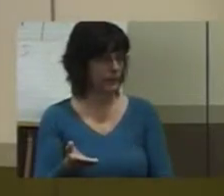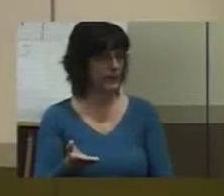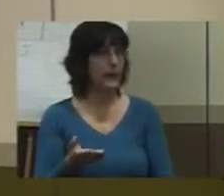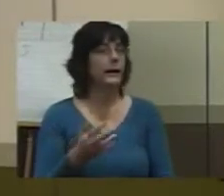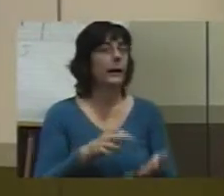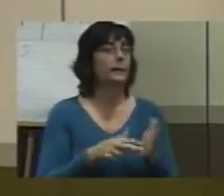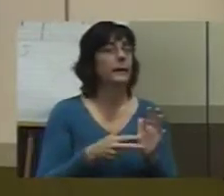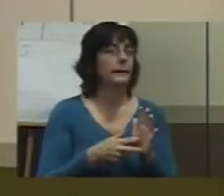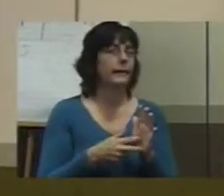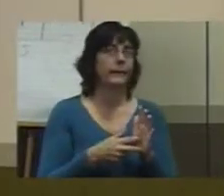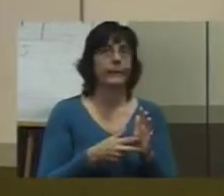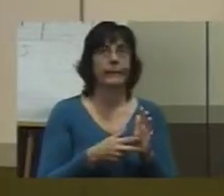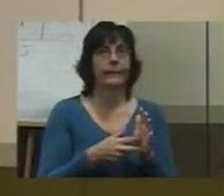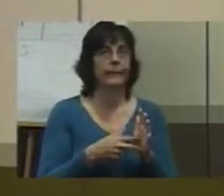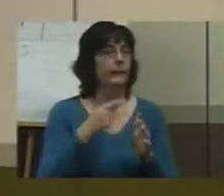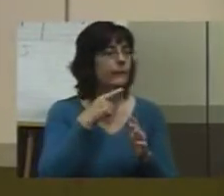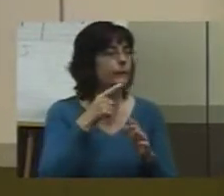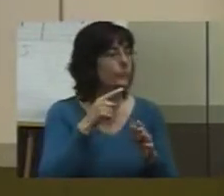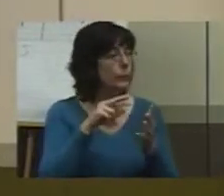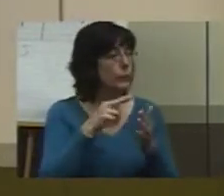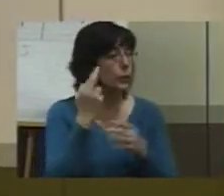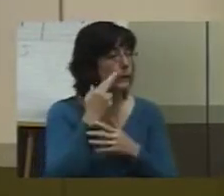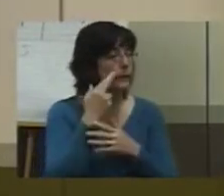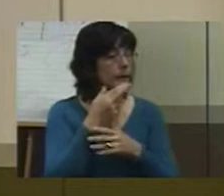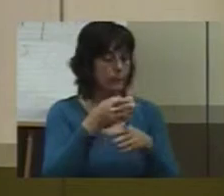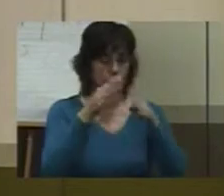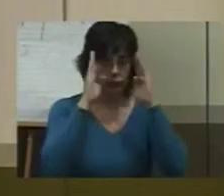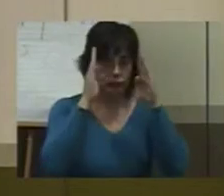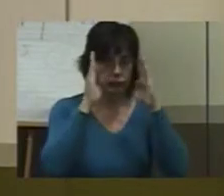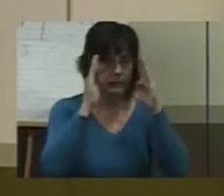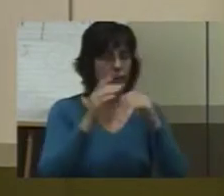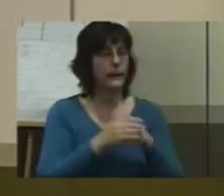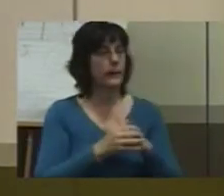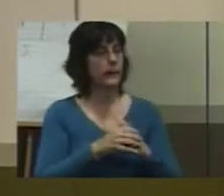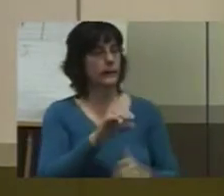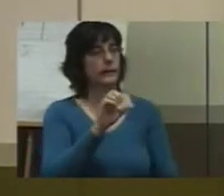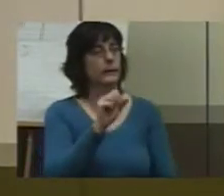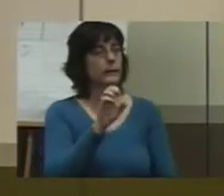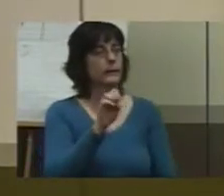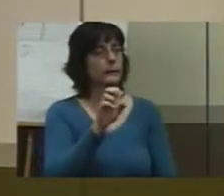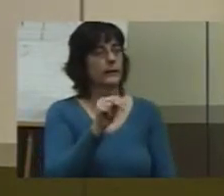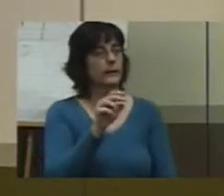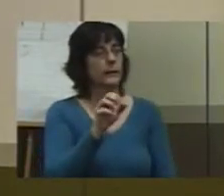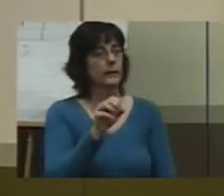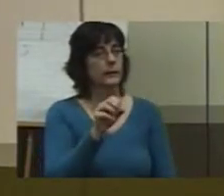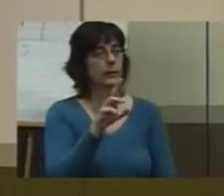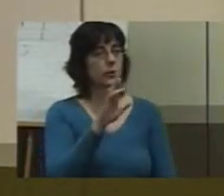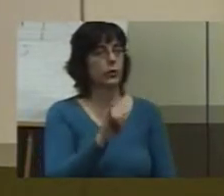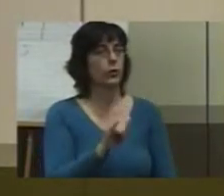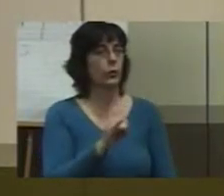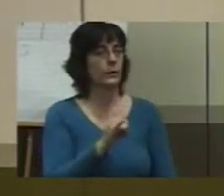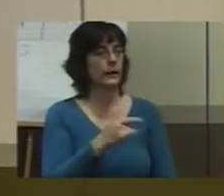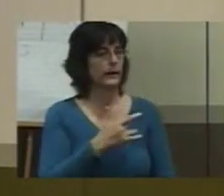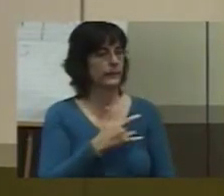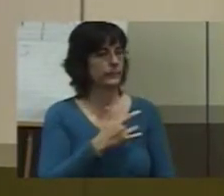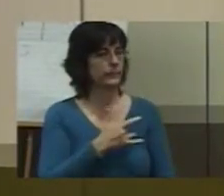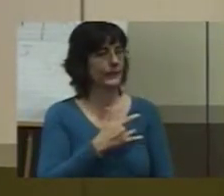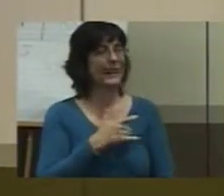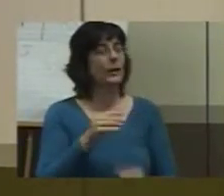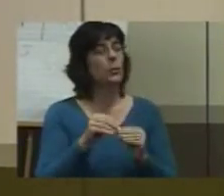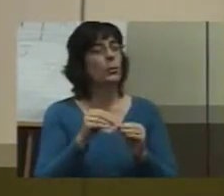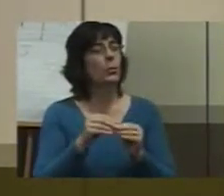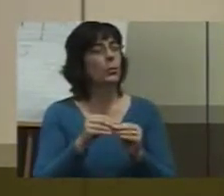be attention, it could be a sensory type of reinforcement. This is more prevalent among